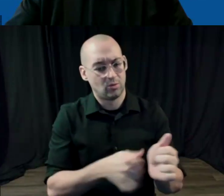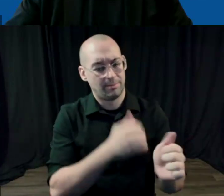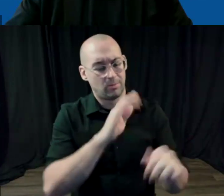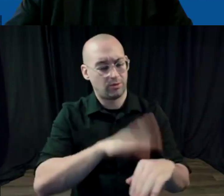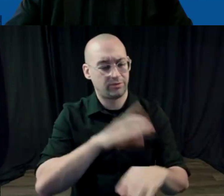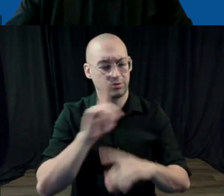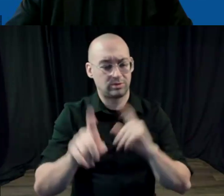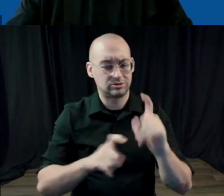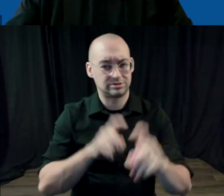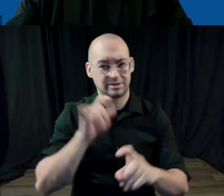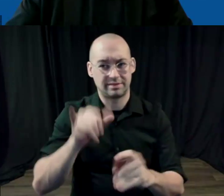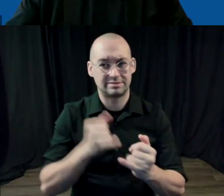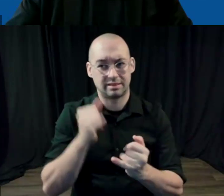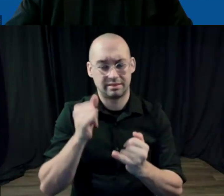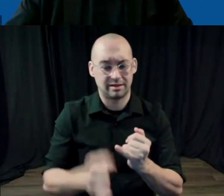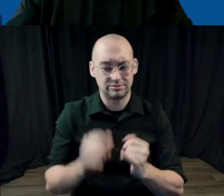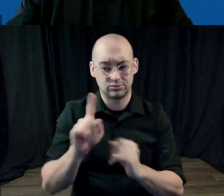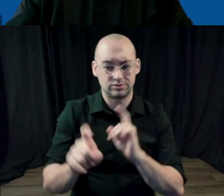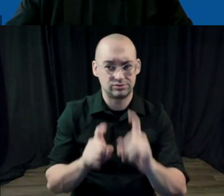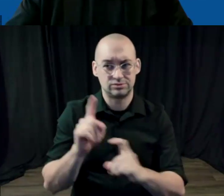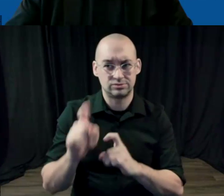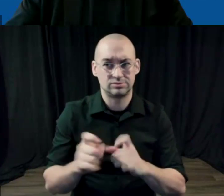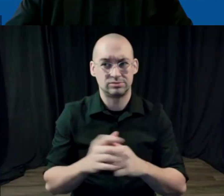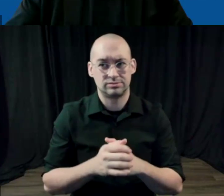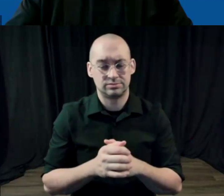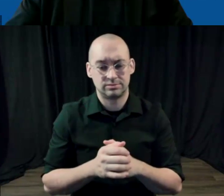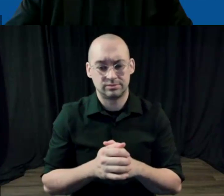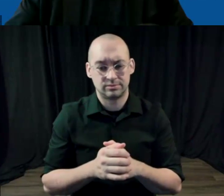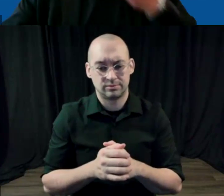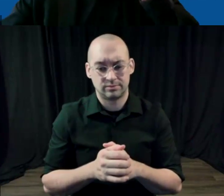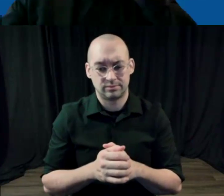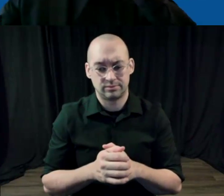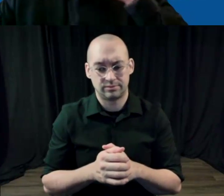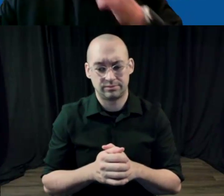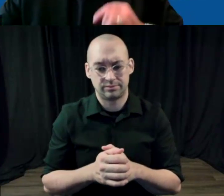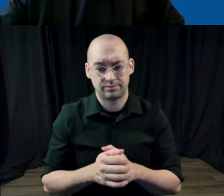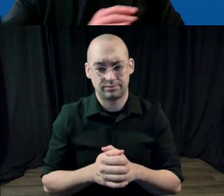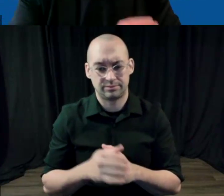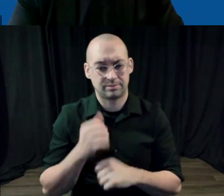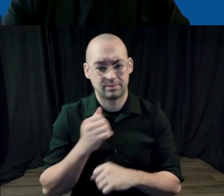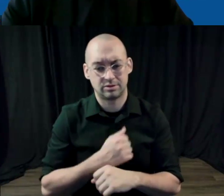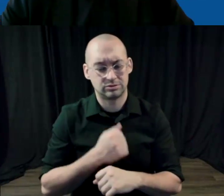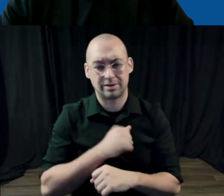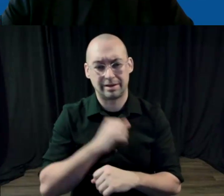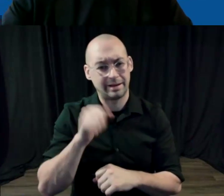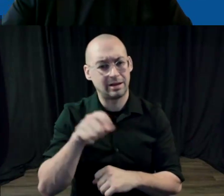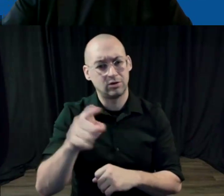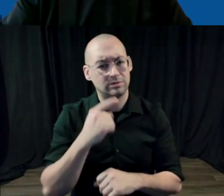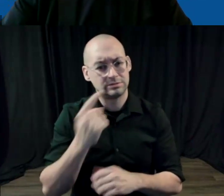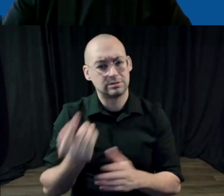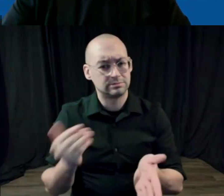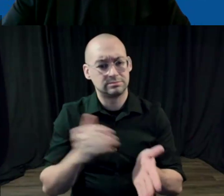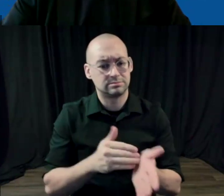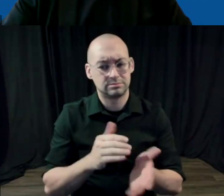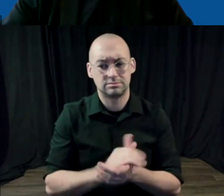But that's the last live question that we have, Scott. I'm sorry, Maria, can you repeat what Oh, the apologies.